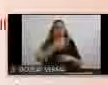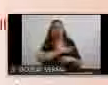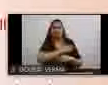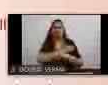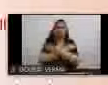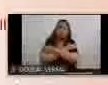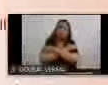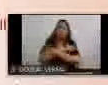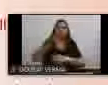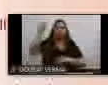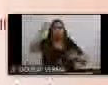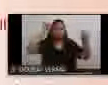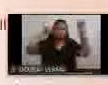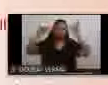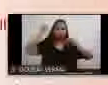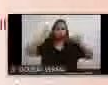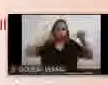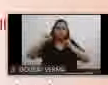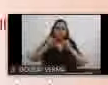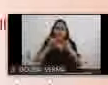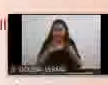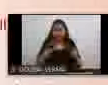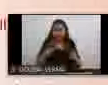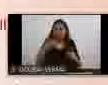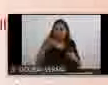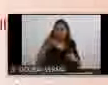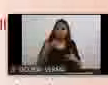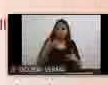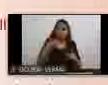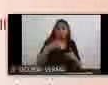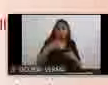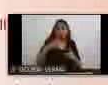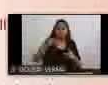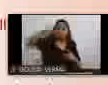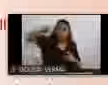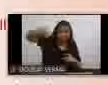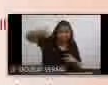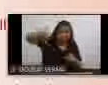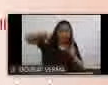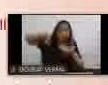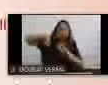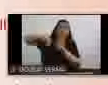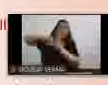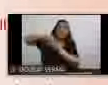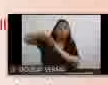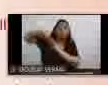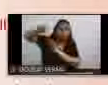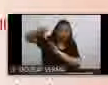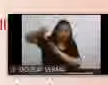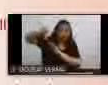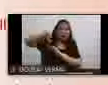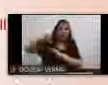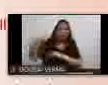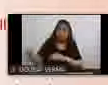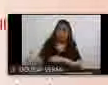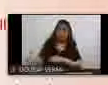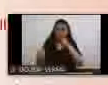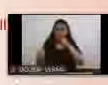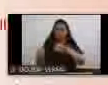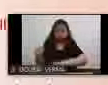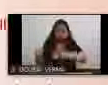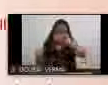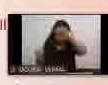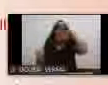so many things involved. The child has to open the tap, the child has to fill the mug, the child has to pour